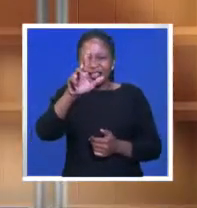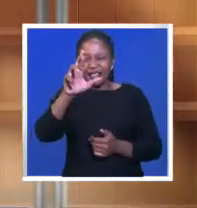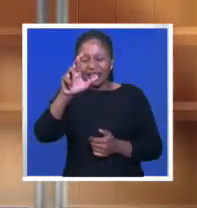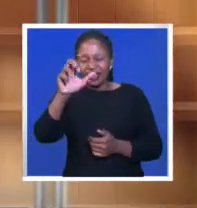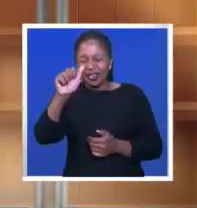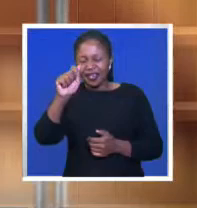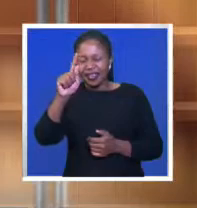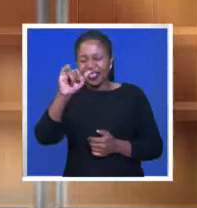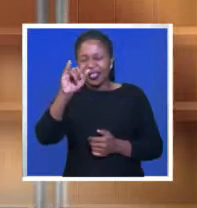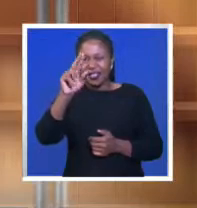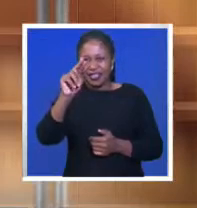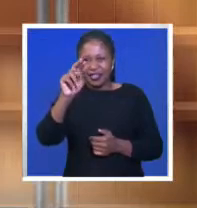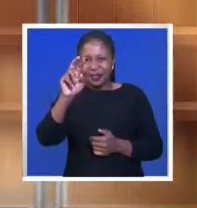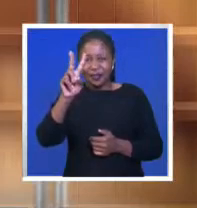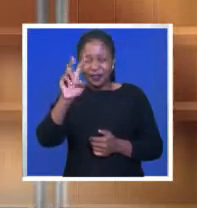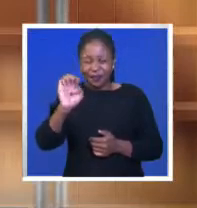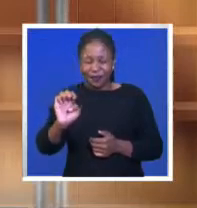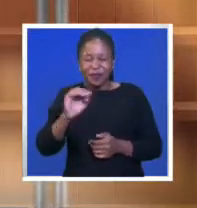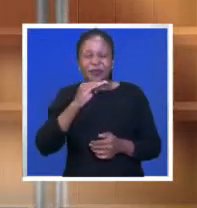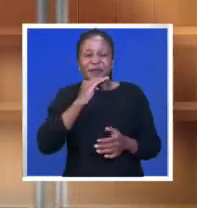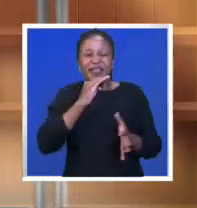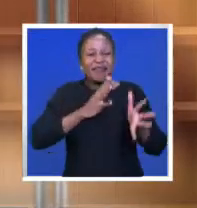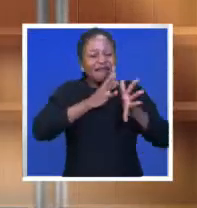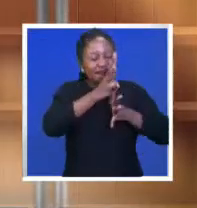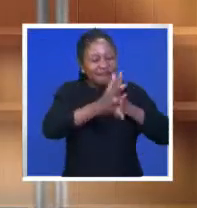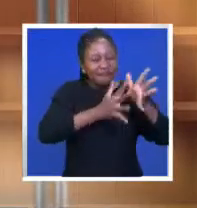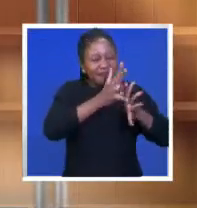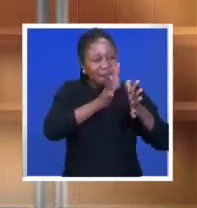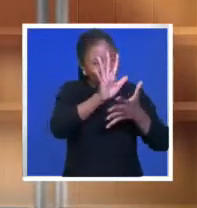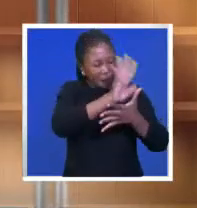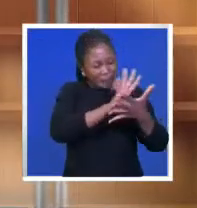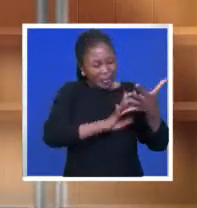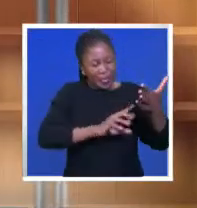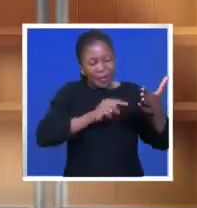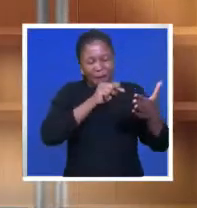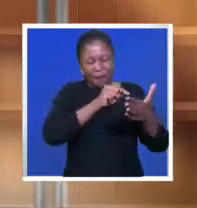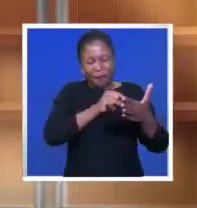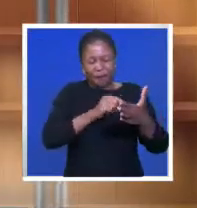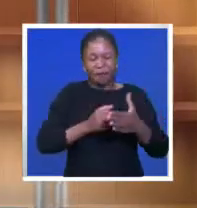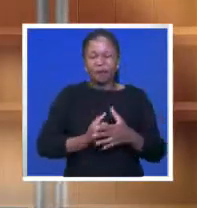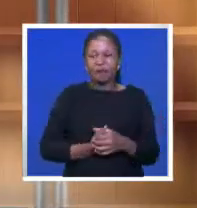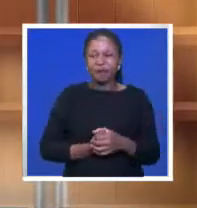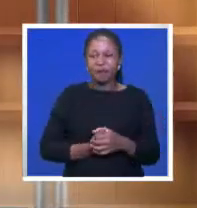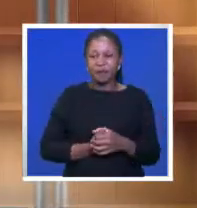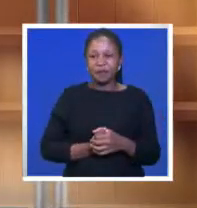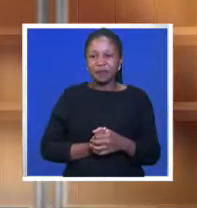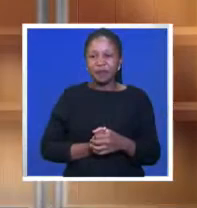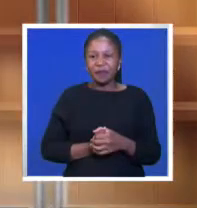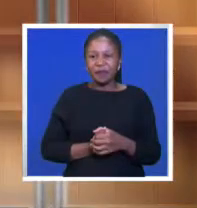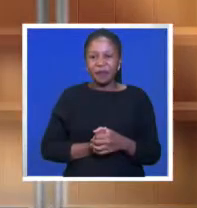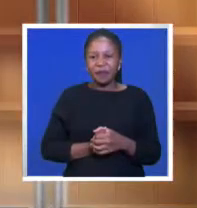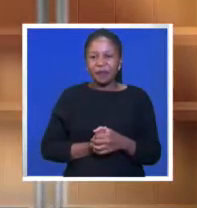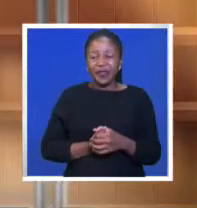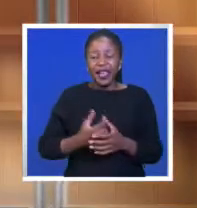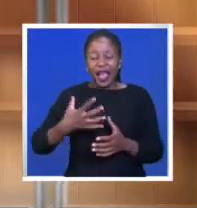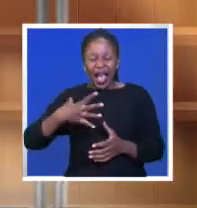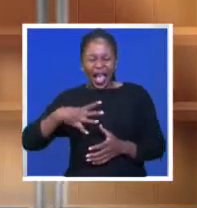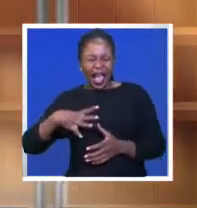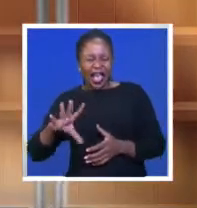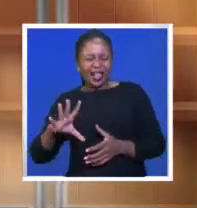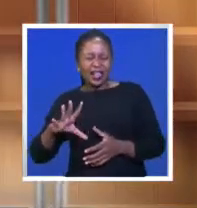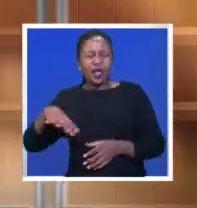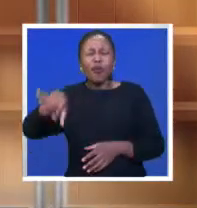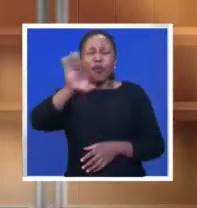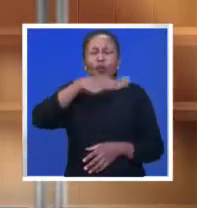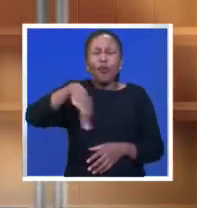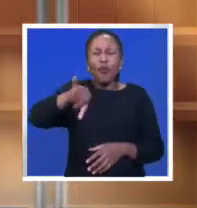asked. Not all of them are going to be literal questions. Everything is in the passage, but sometimes you have to guess. Sometimes you have